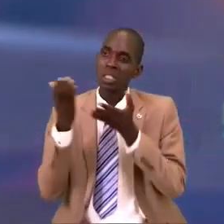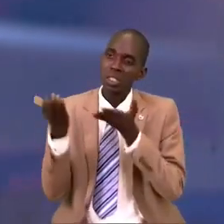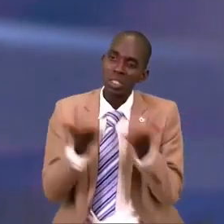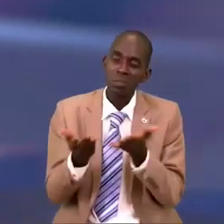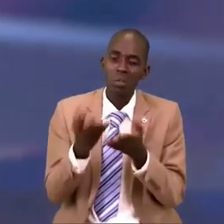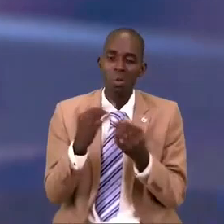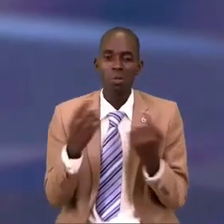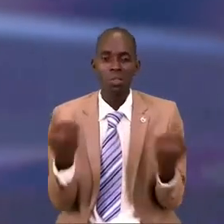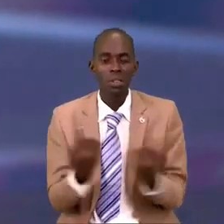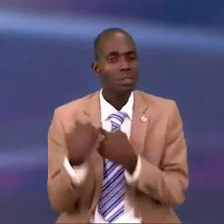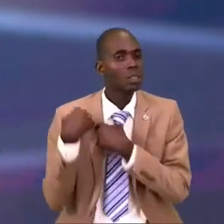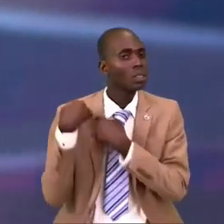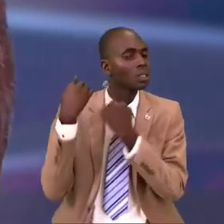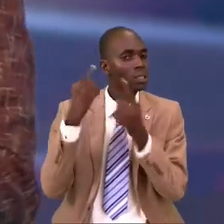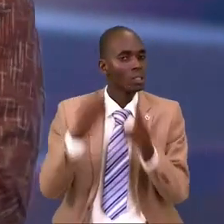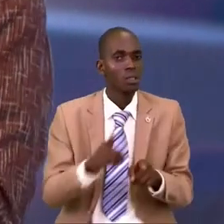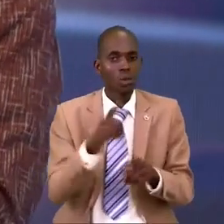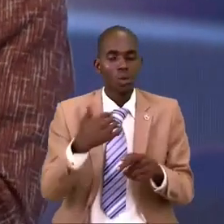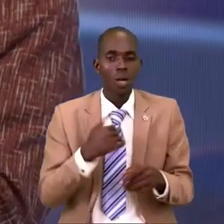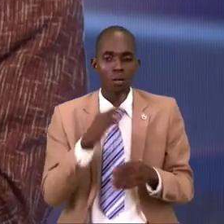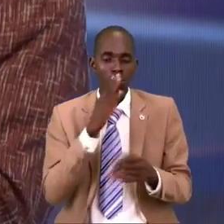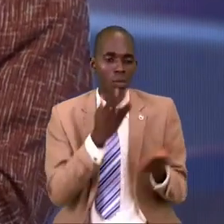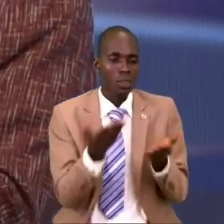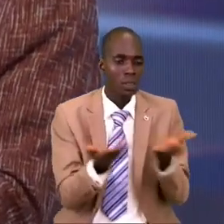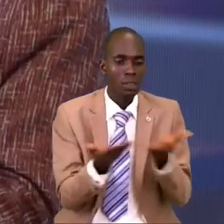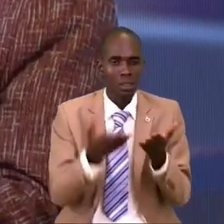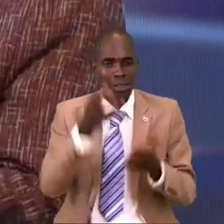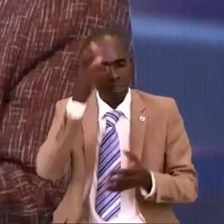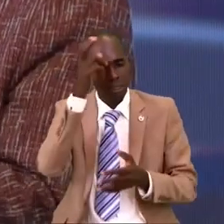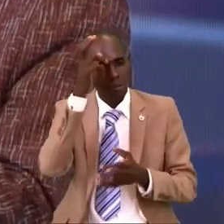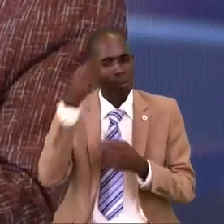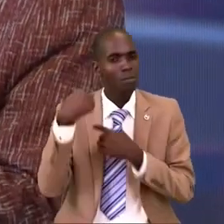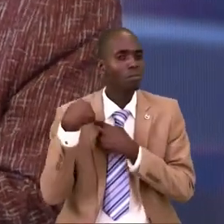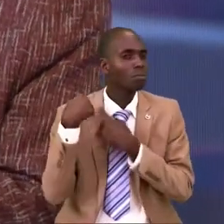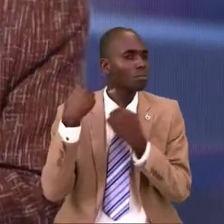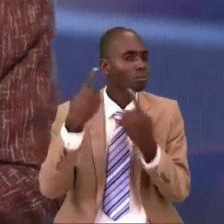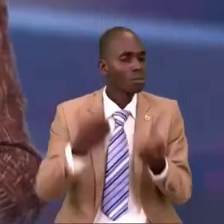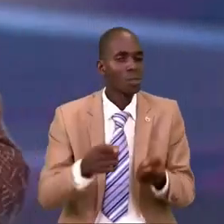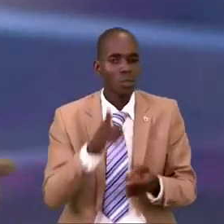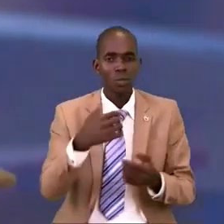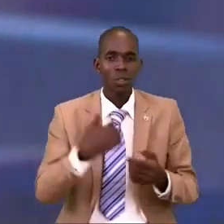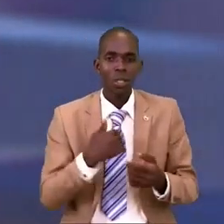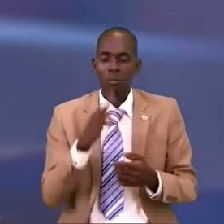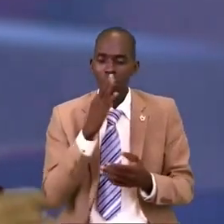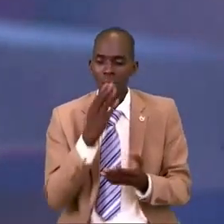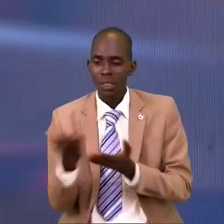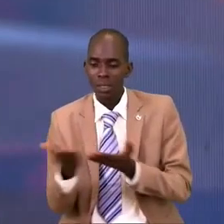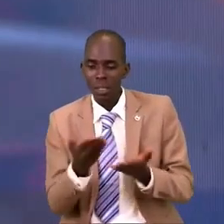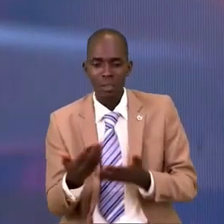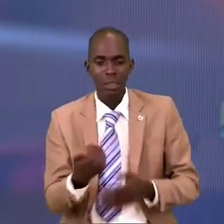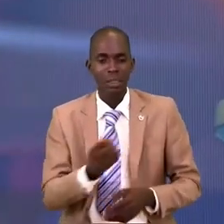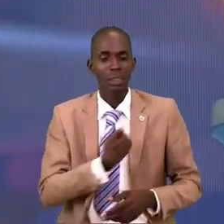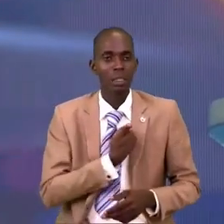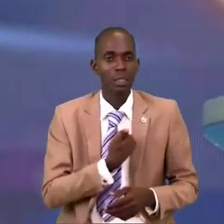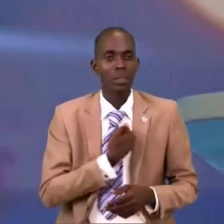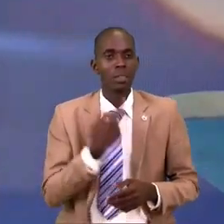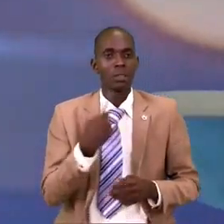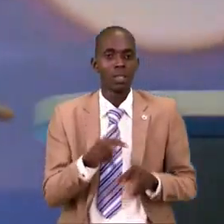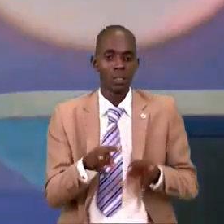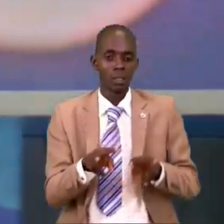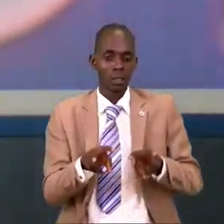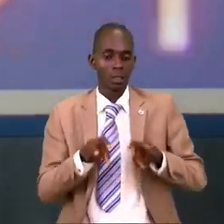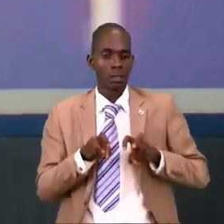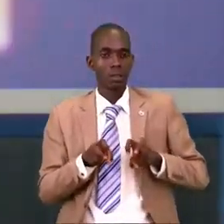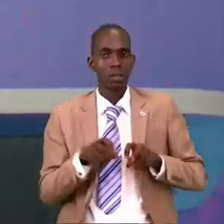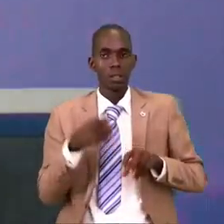the selfishness, the self-centeredness, the self-will. You had committed your life to that